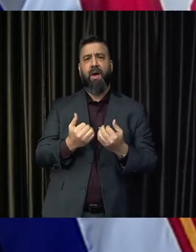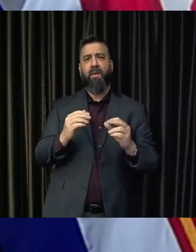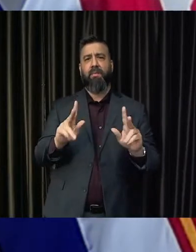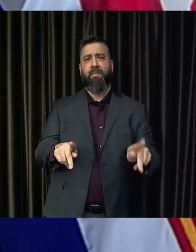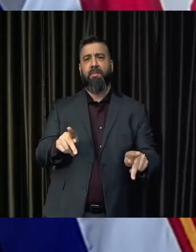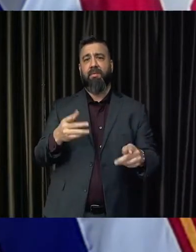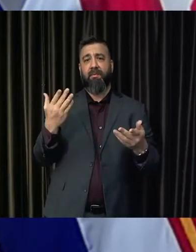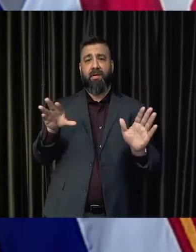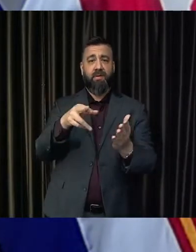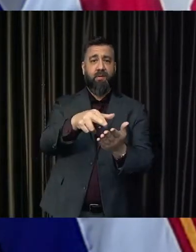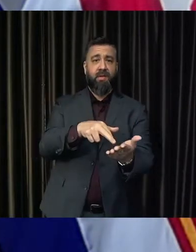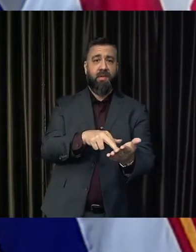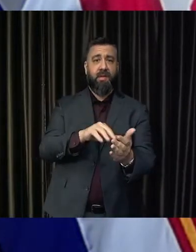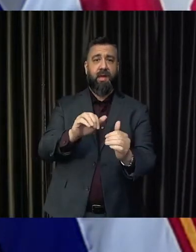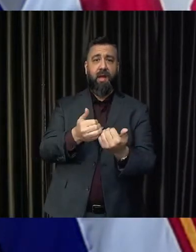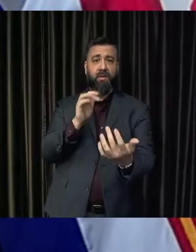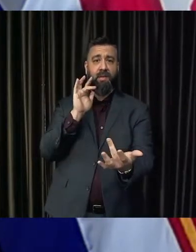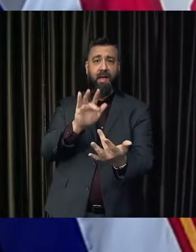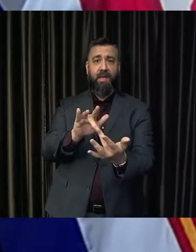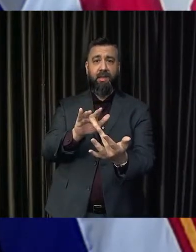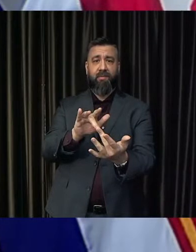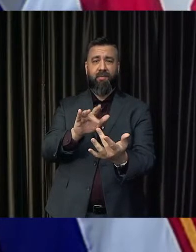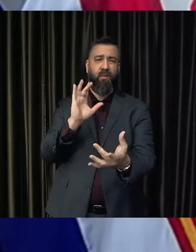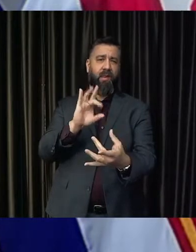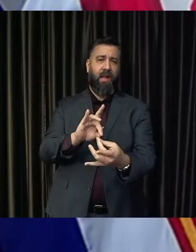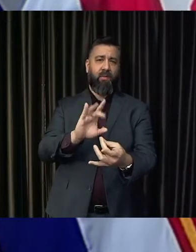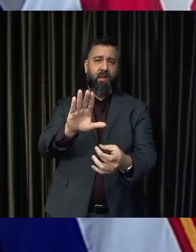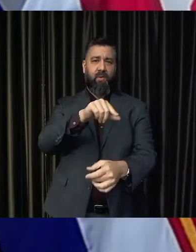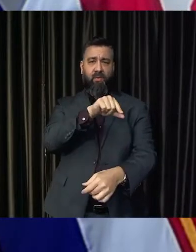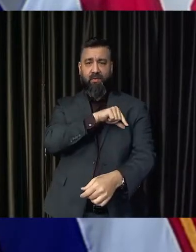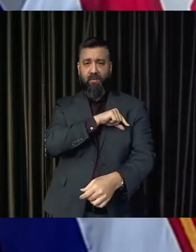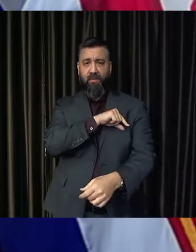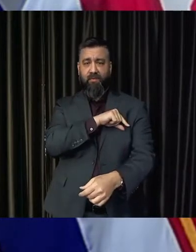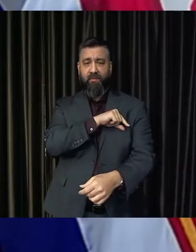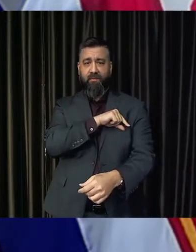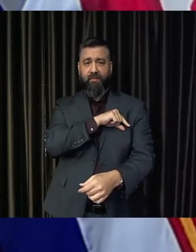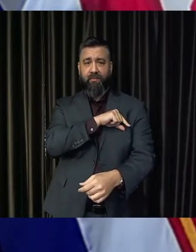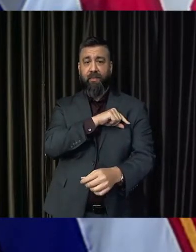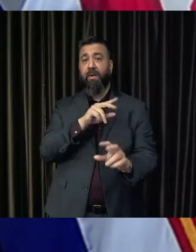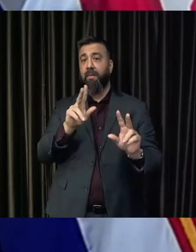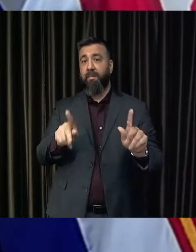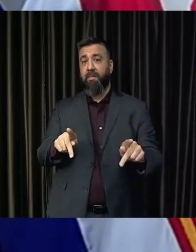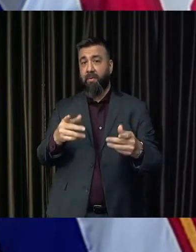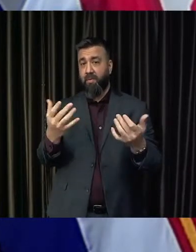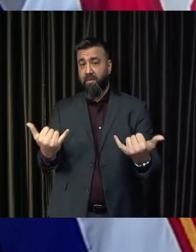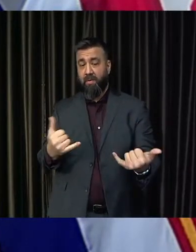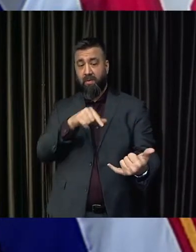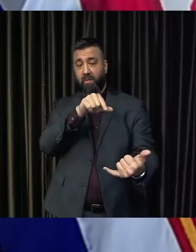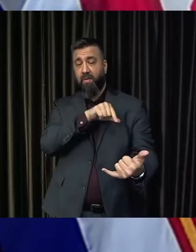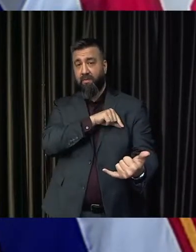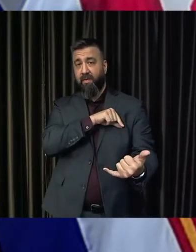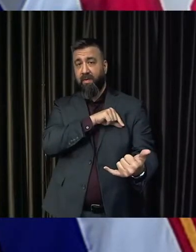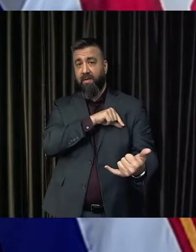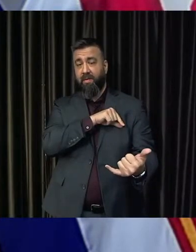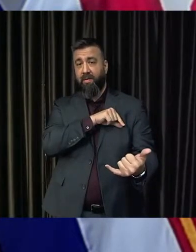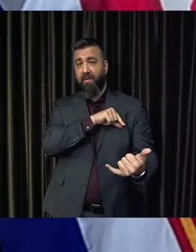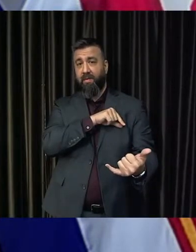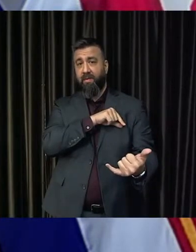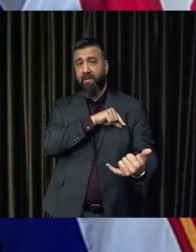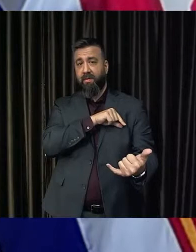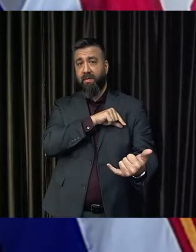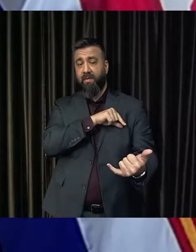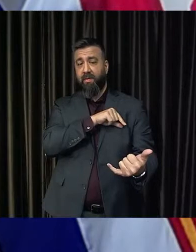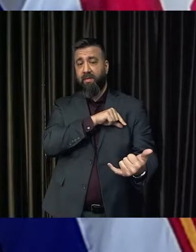are contacted based on their eligibility. So everyone who is currently eligible under the state guidelines